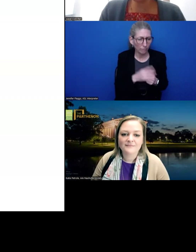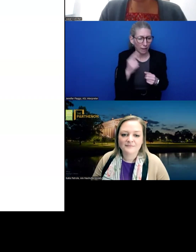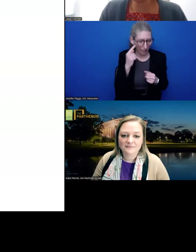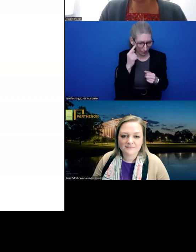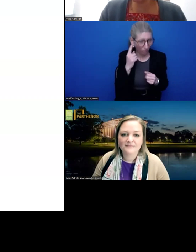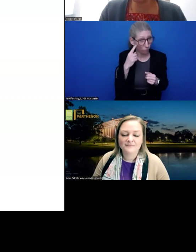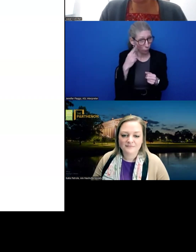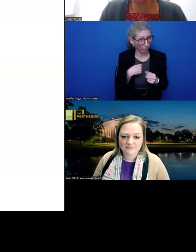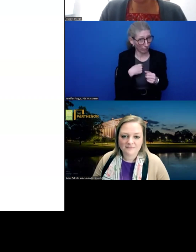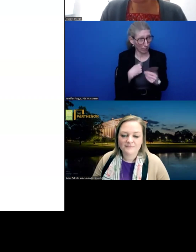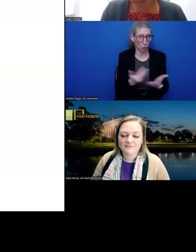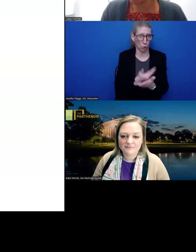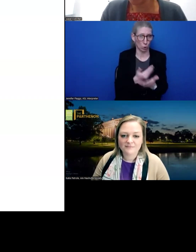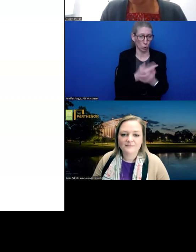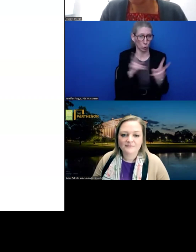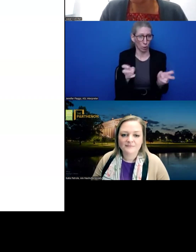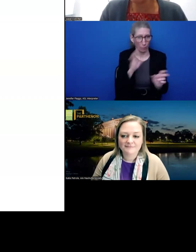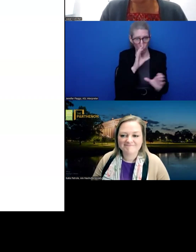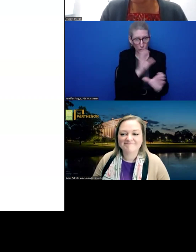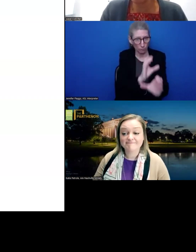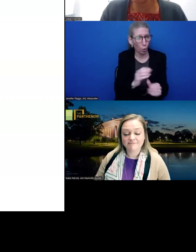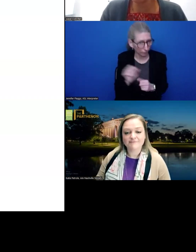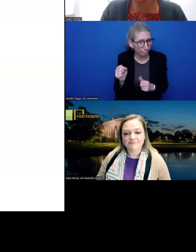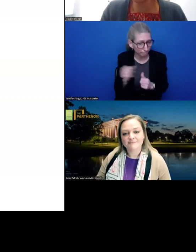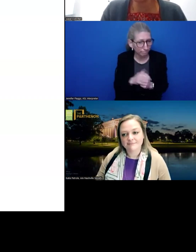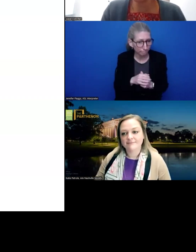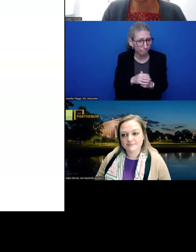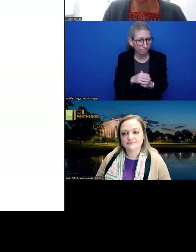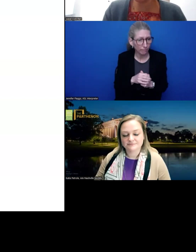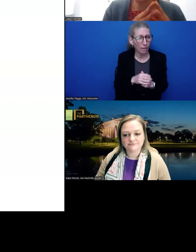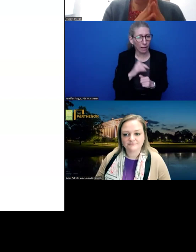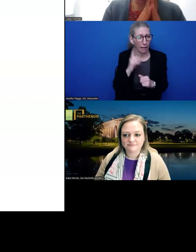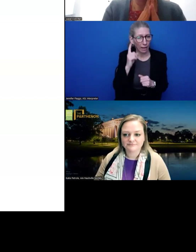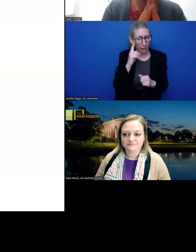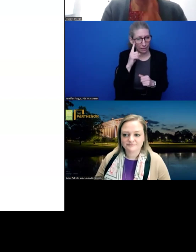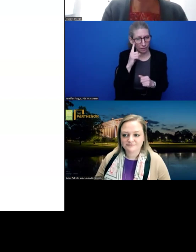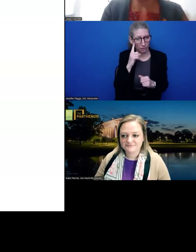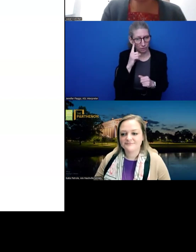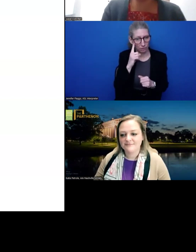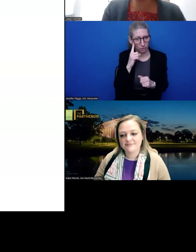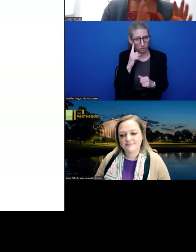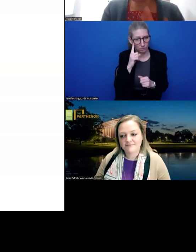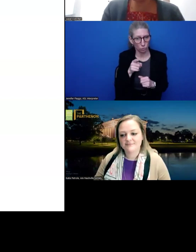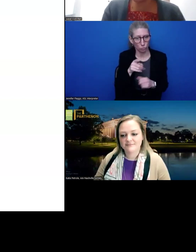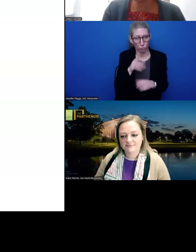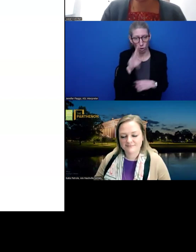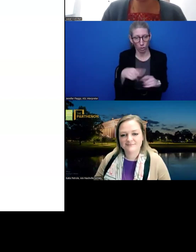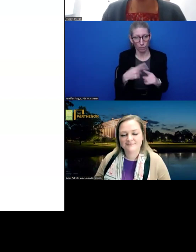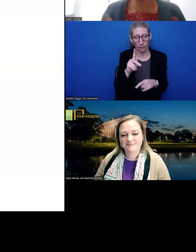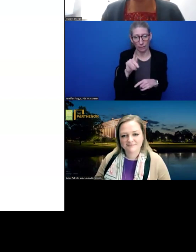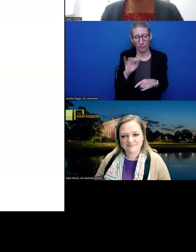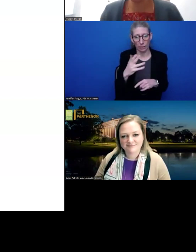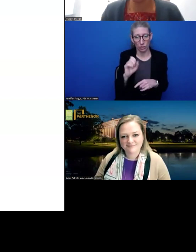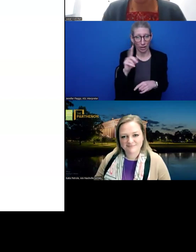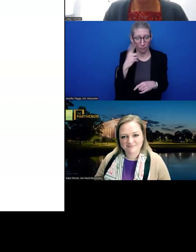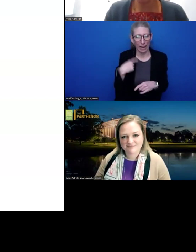for me, it's a new topic to explore. I think that in order to talk about the K'iche government, I need to